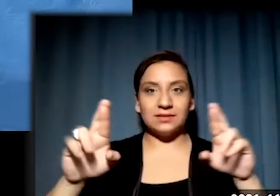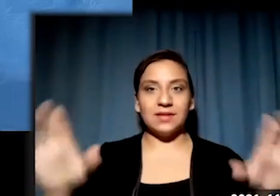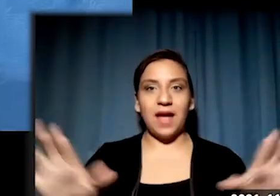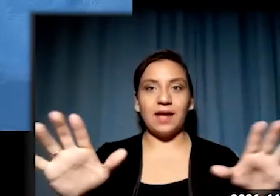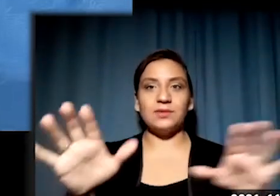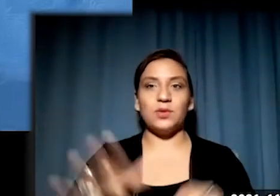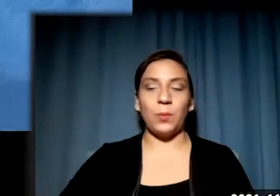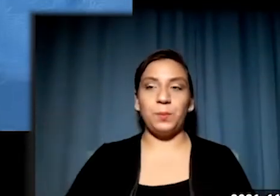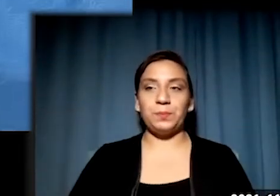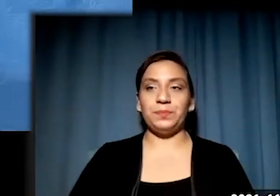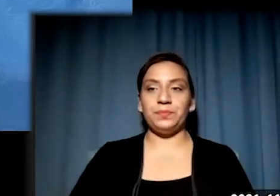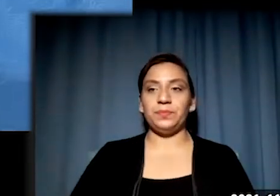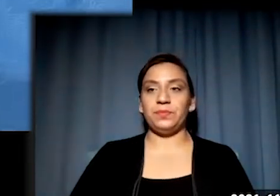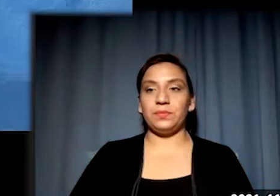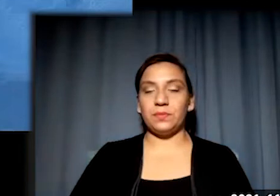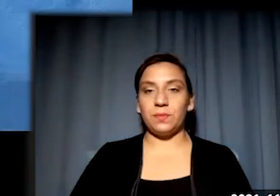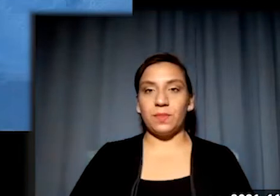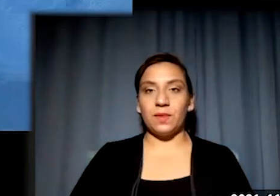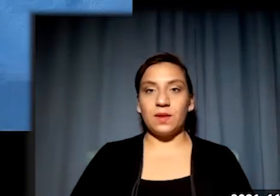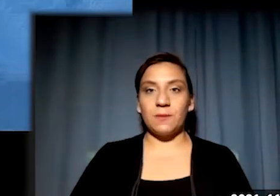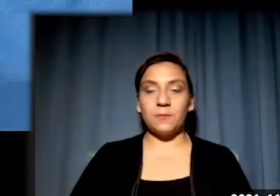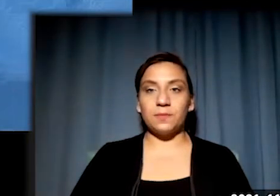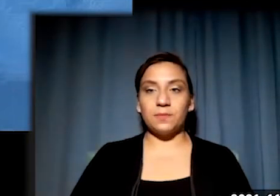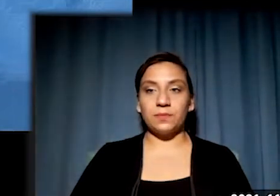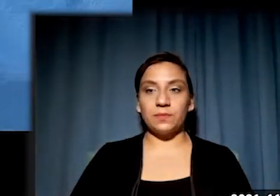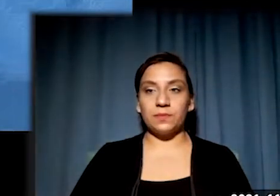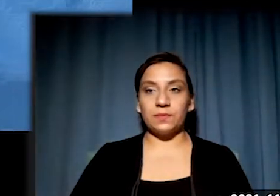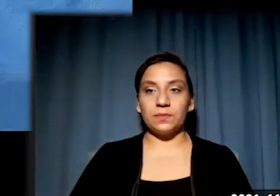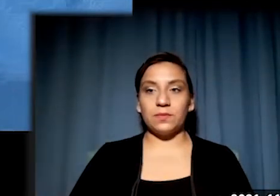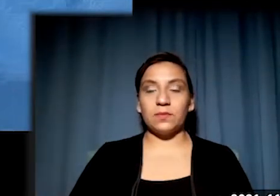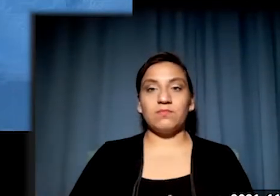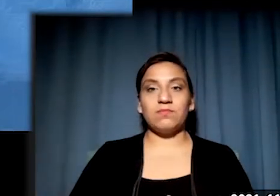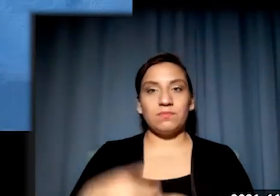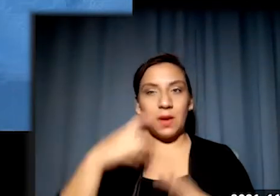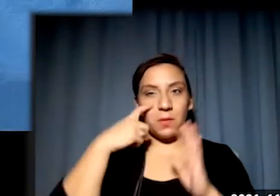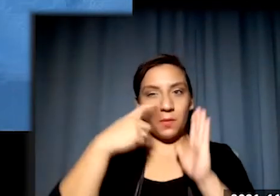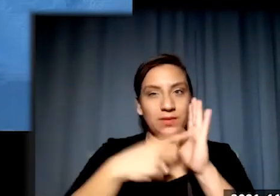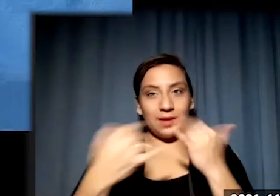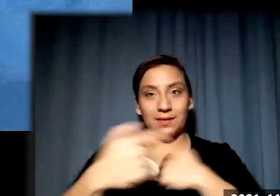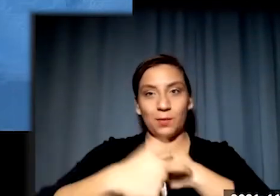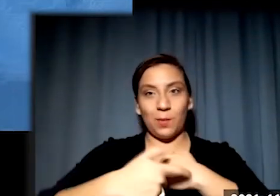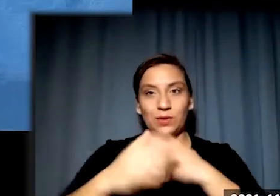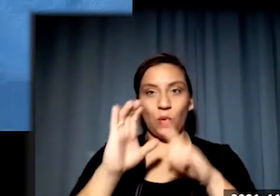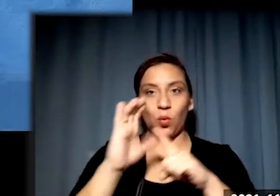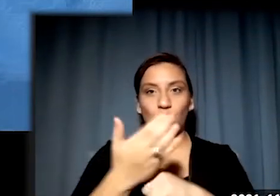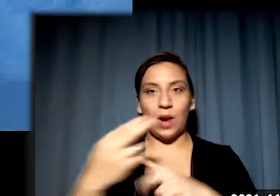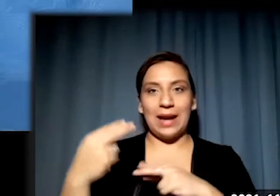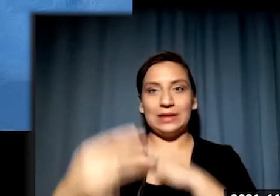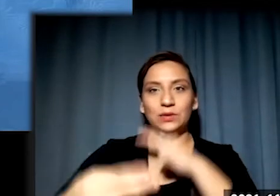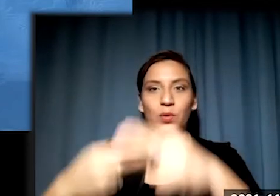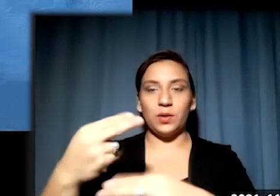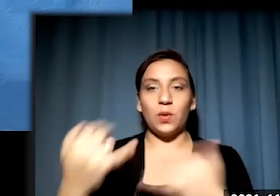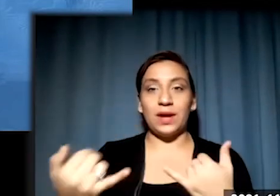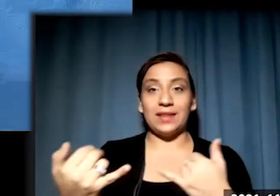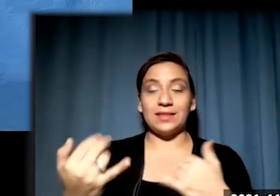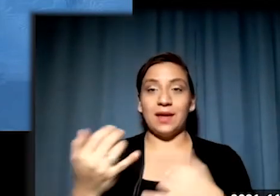cultural and historic moment that the island is living. At this time, 500 years of